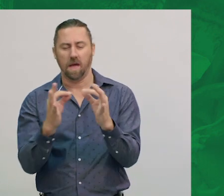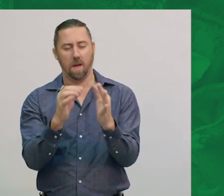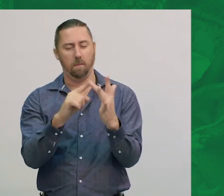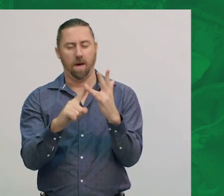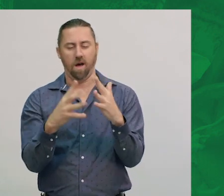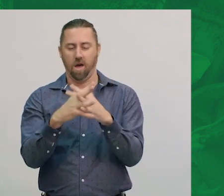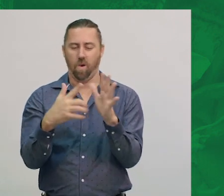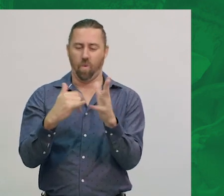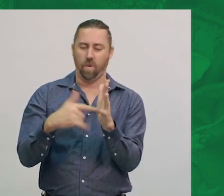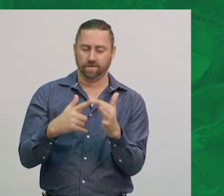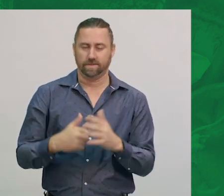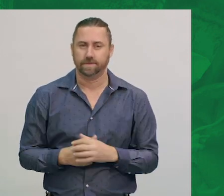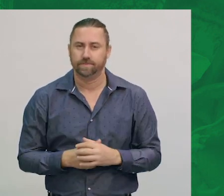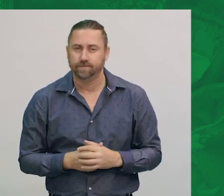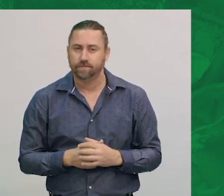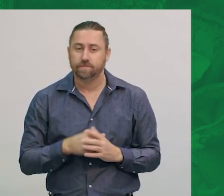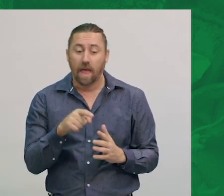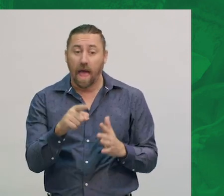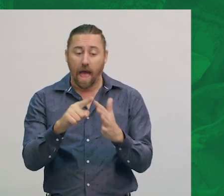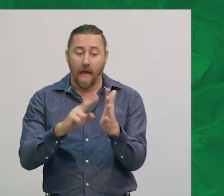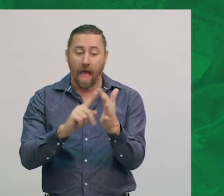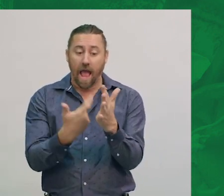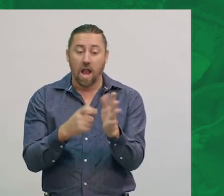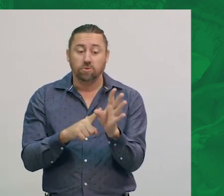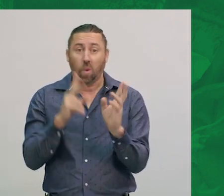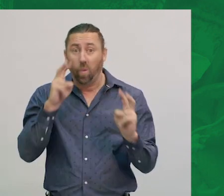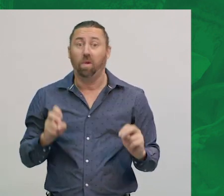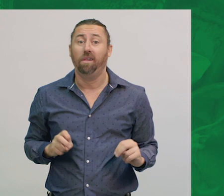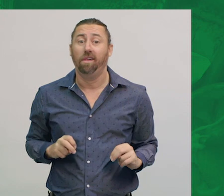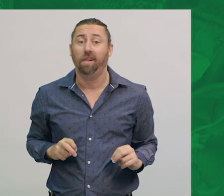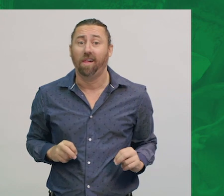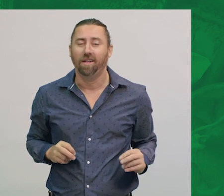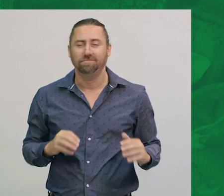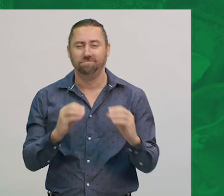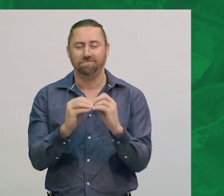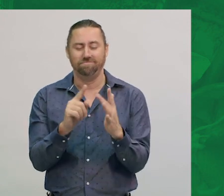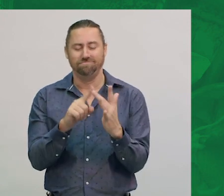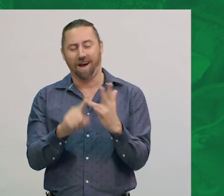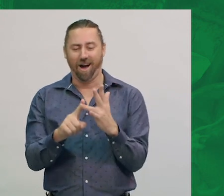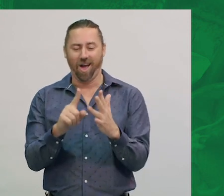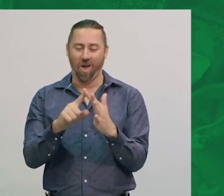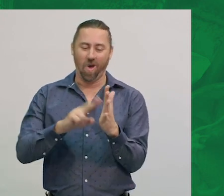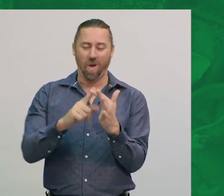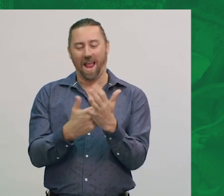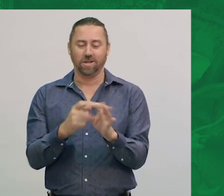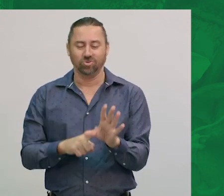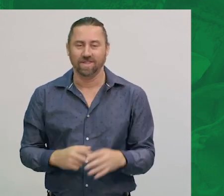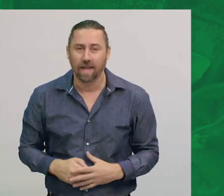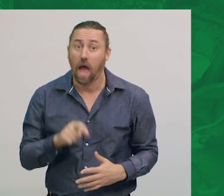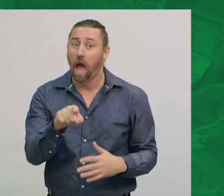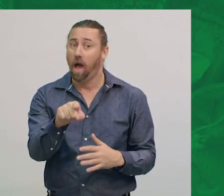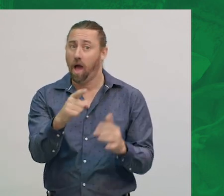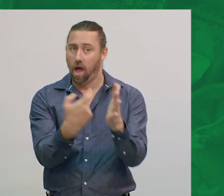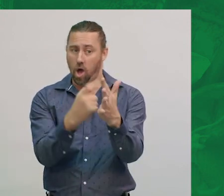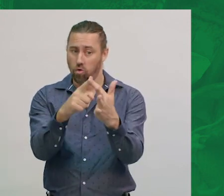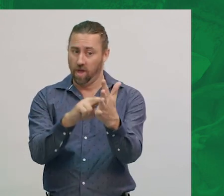The energy that is produced from bio-waste is called, wait for it, bioenergy. Bioenergy is a renewable